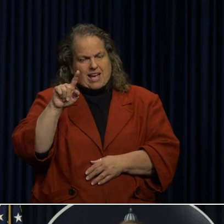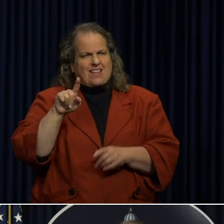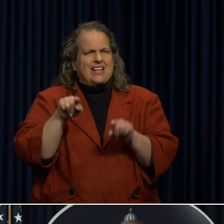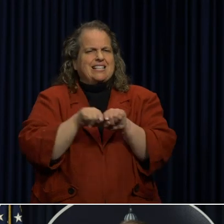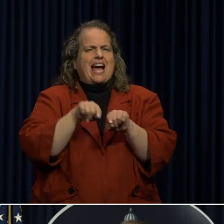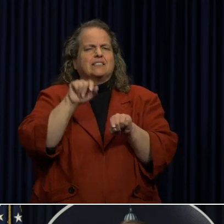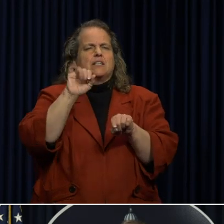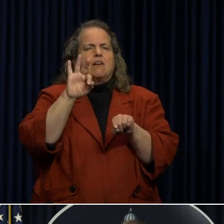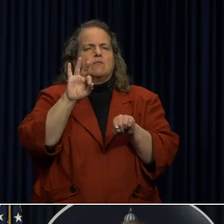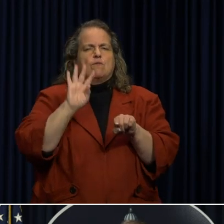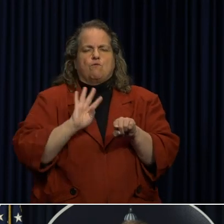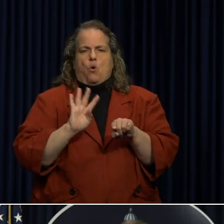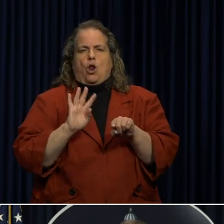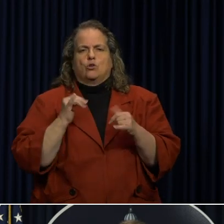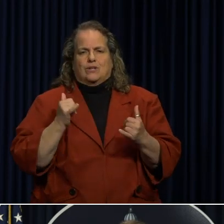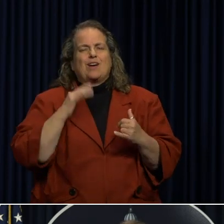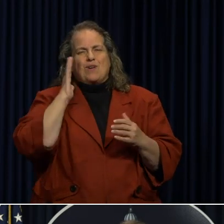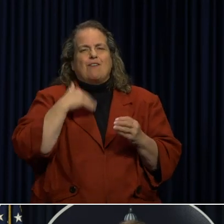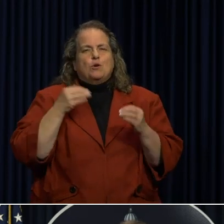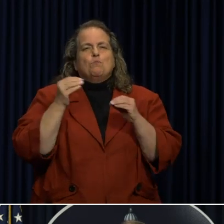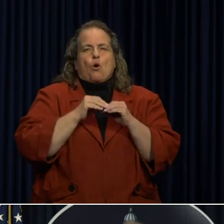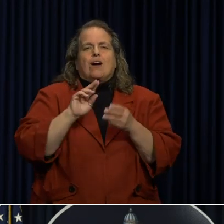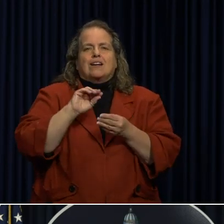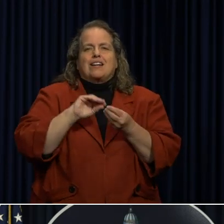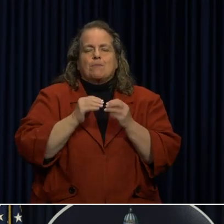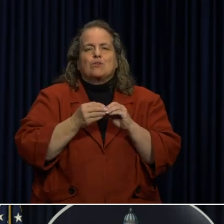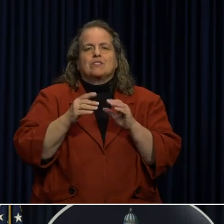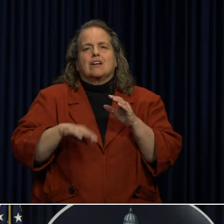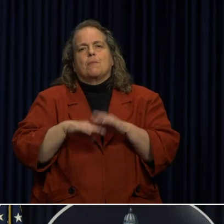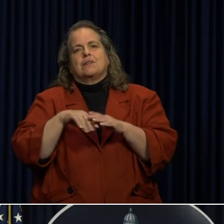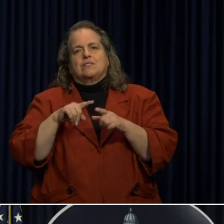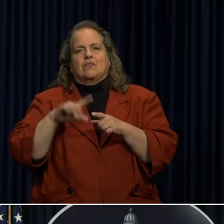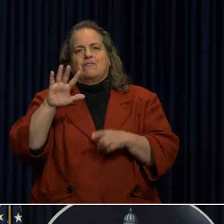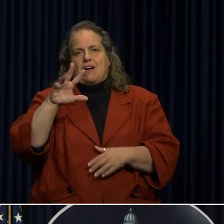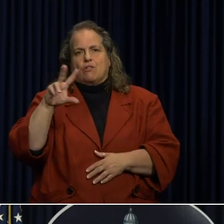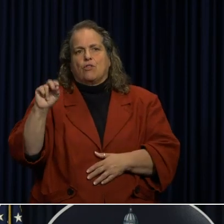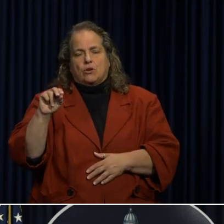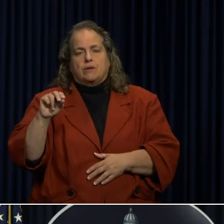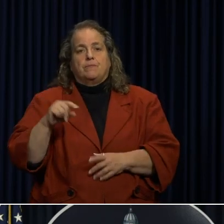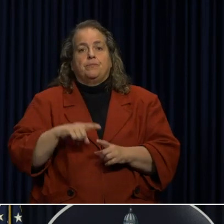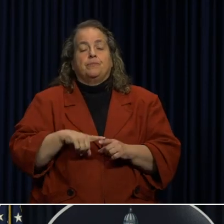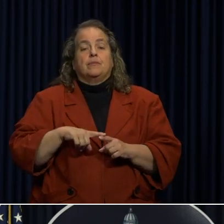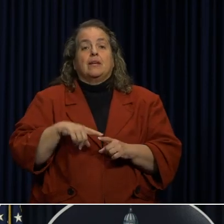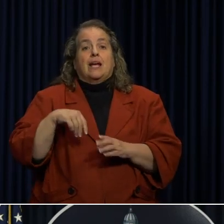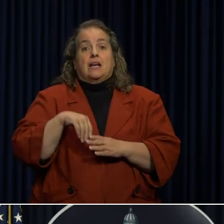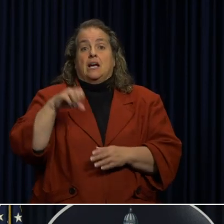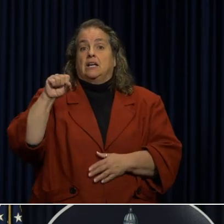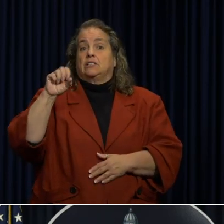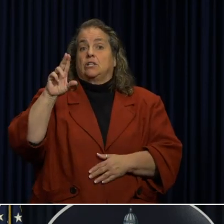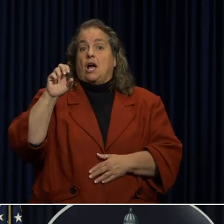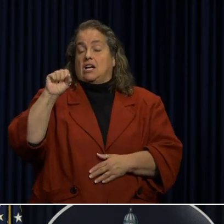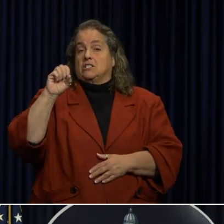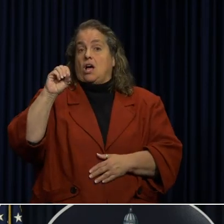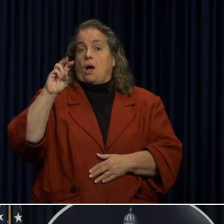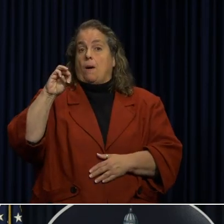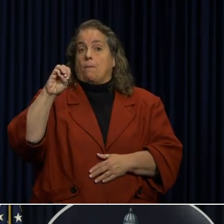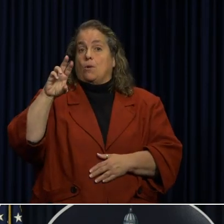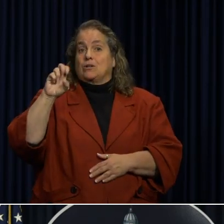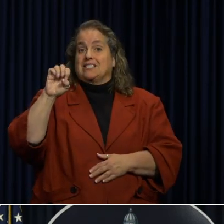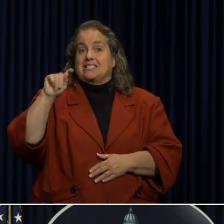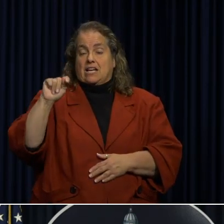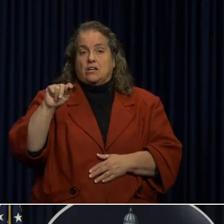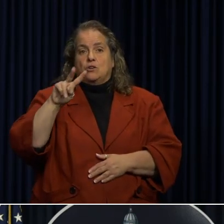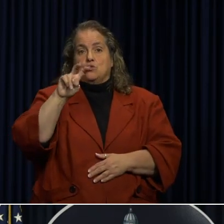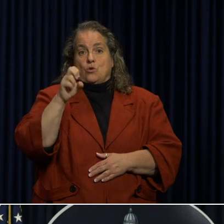of 4. We're going to have some more up until about 5:30. In Somerset, we had 212 as of about